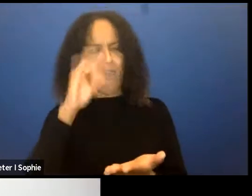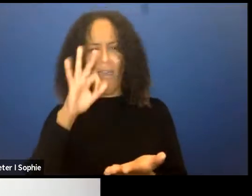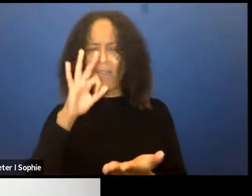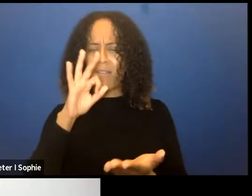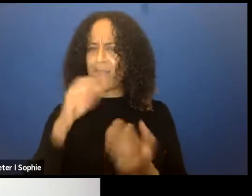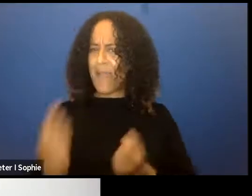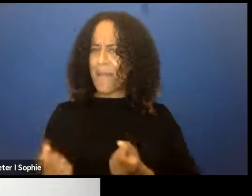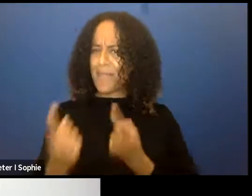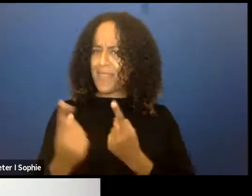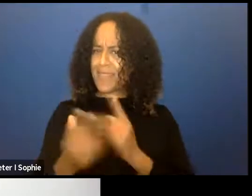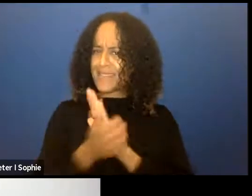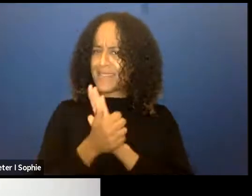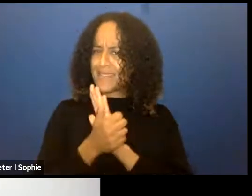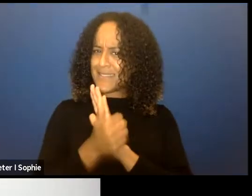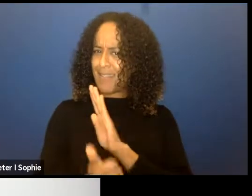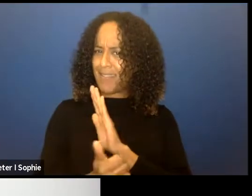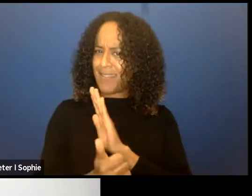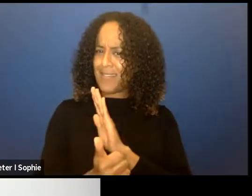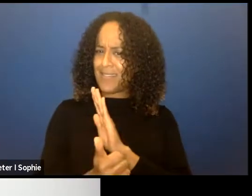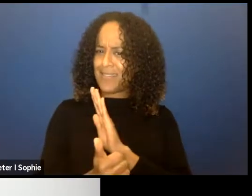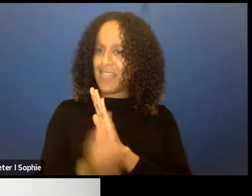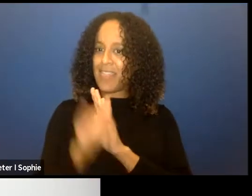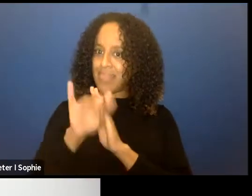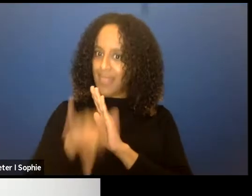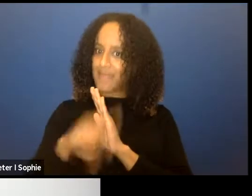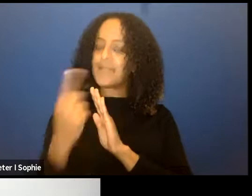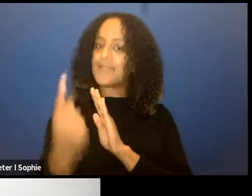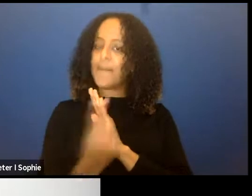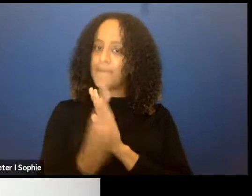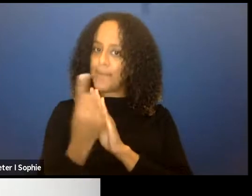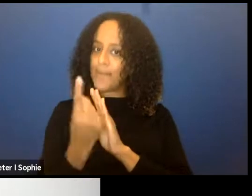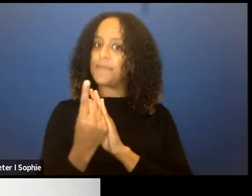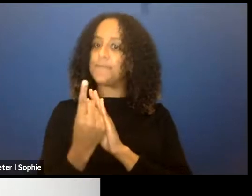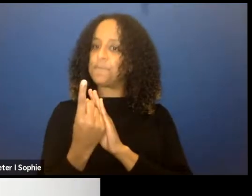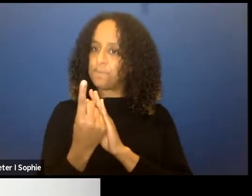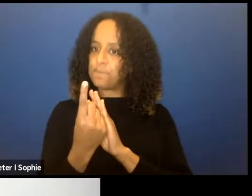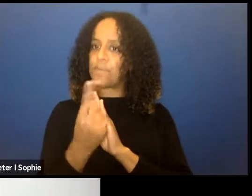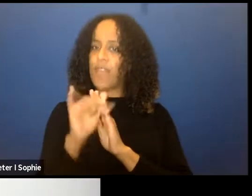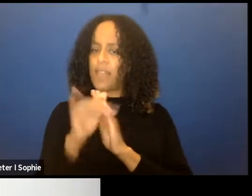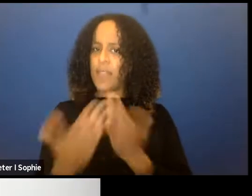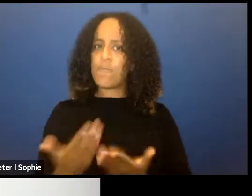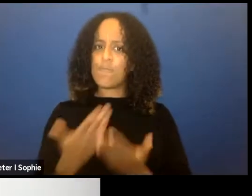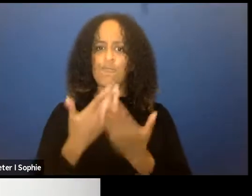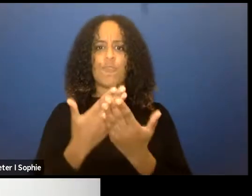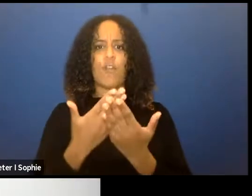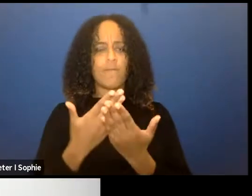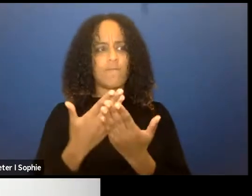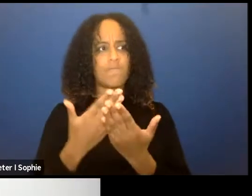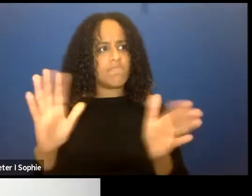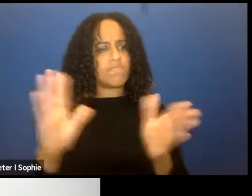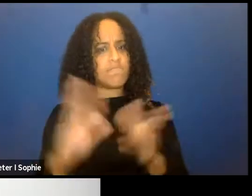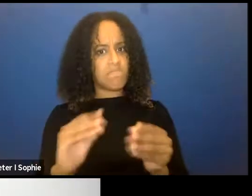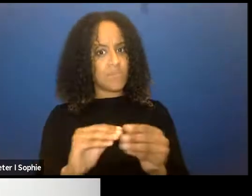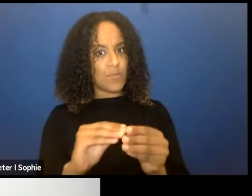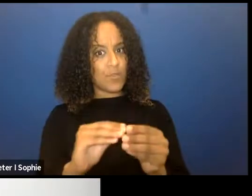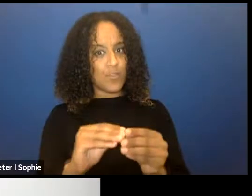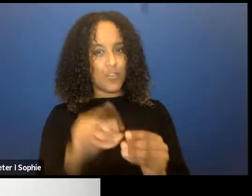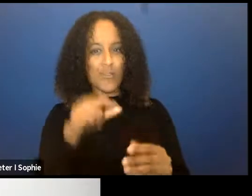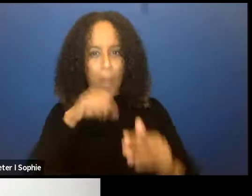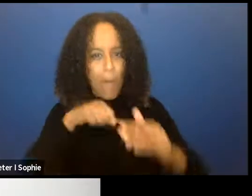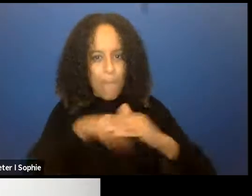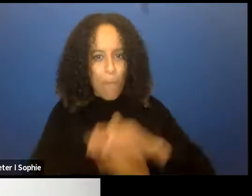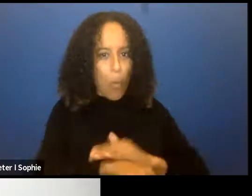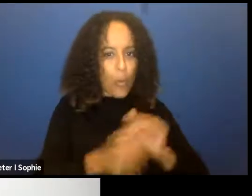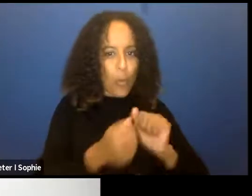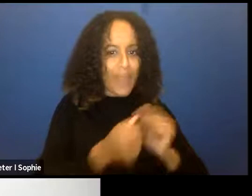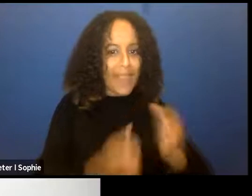as a skill. And that's something that they brought up and said, you're not either born with